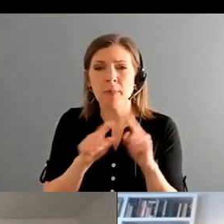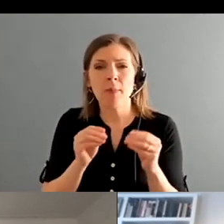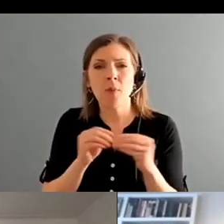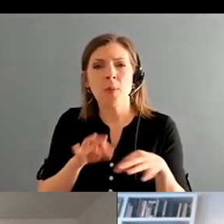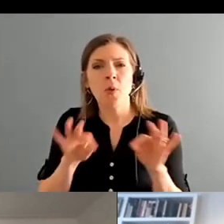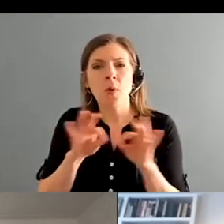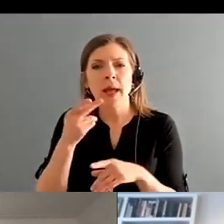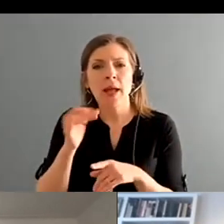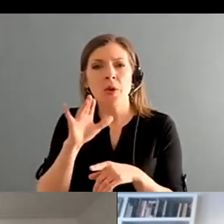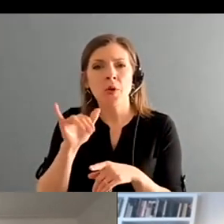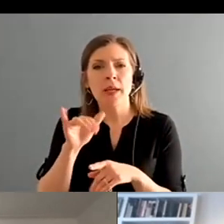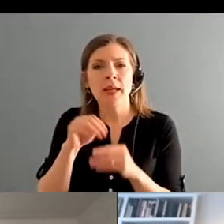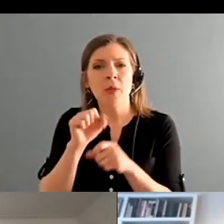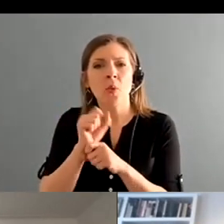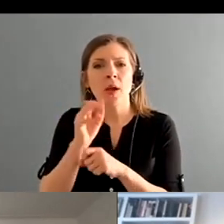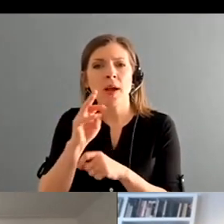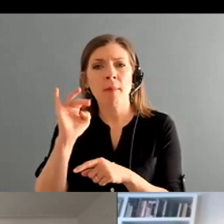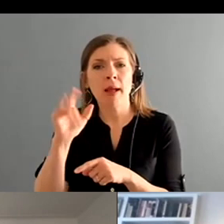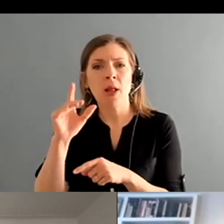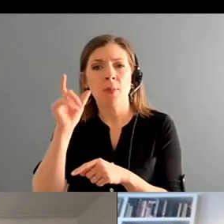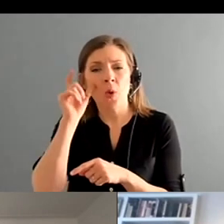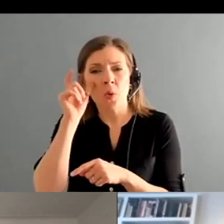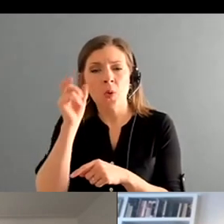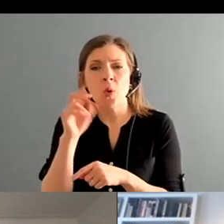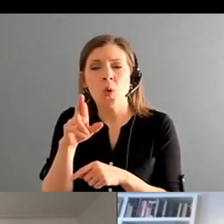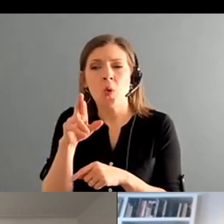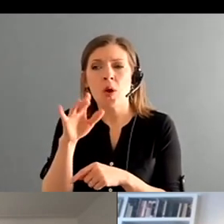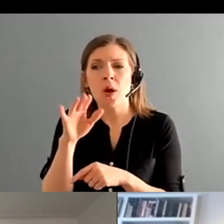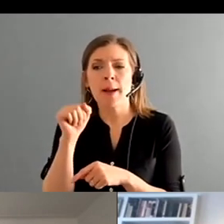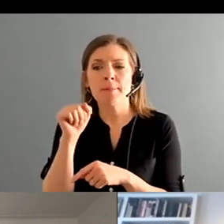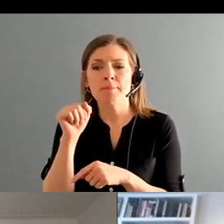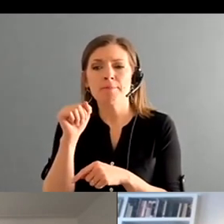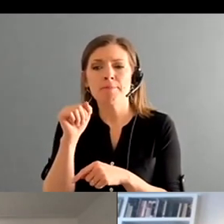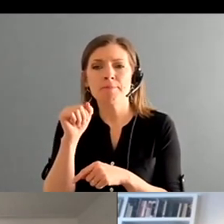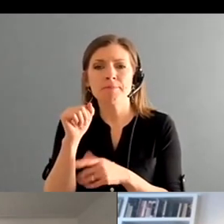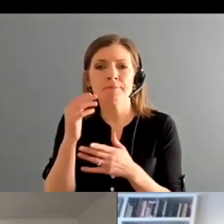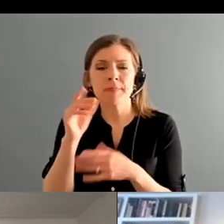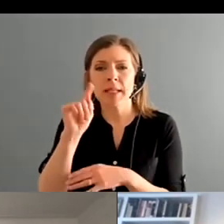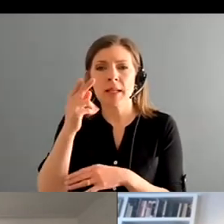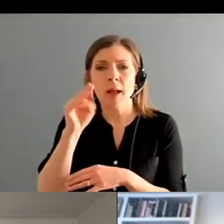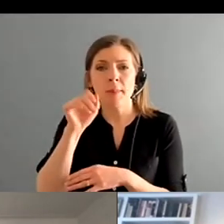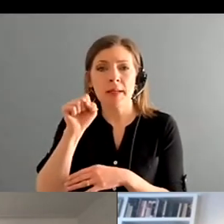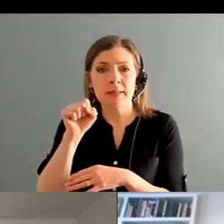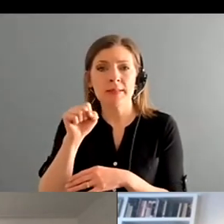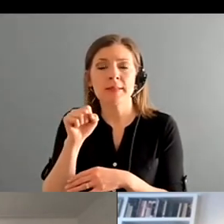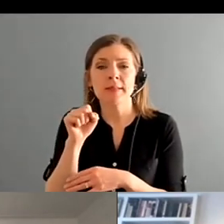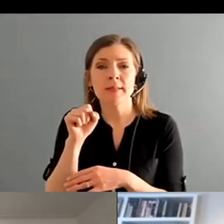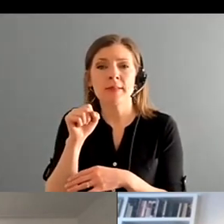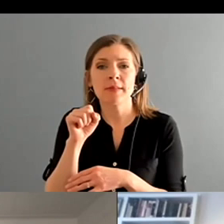Darger in the work of Michael Moon, or Sanford Thomas,